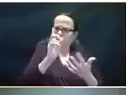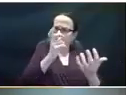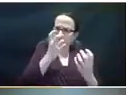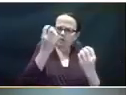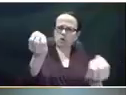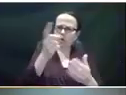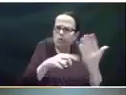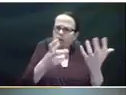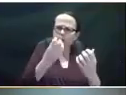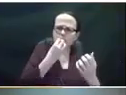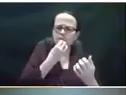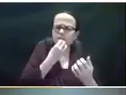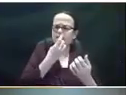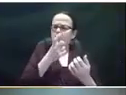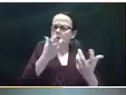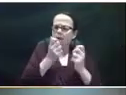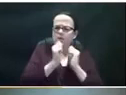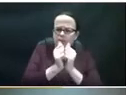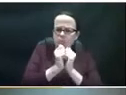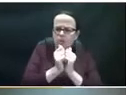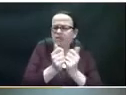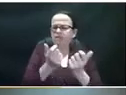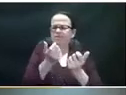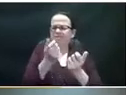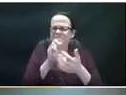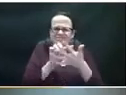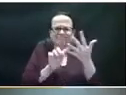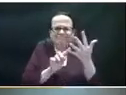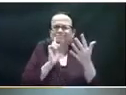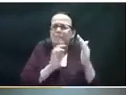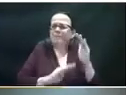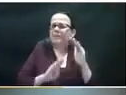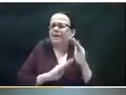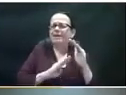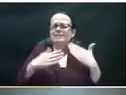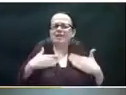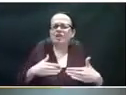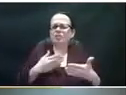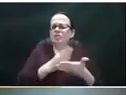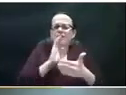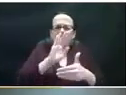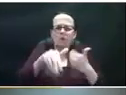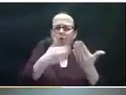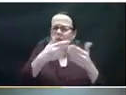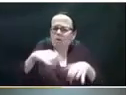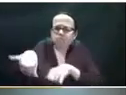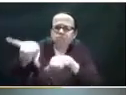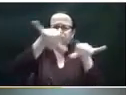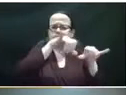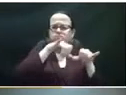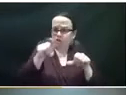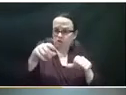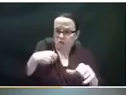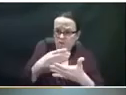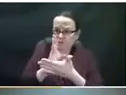who we want to be with. These are just basic human rights that all people have. Everybody has a right to choose their